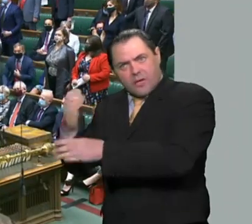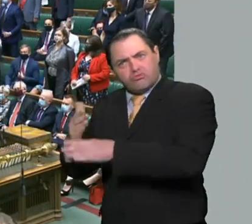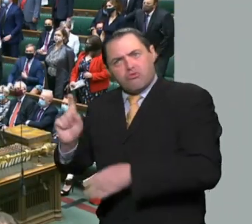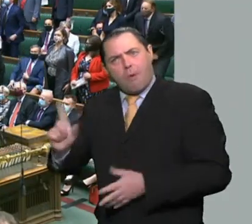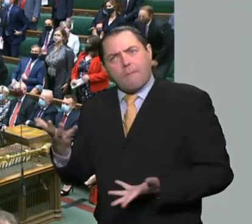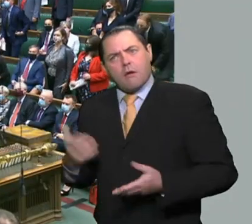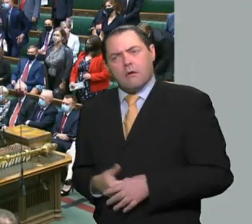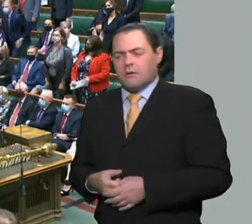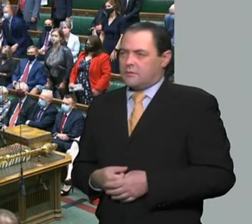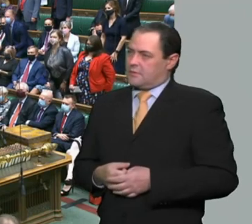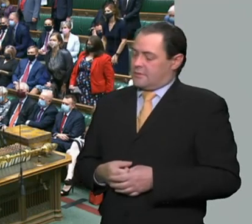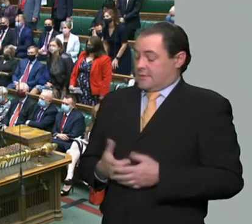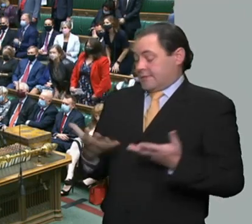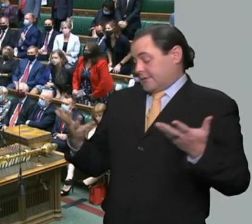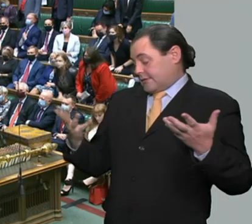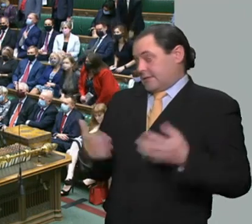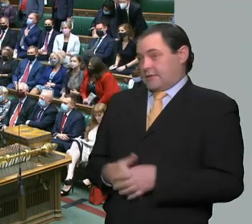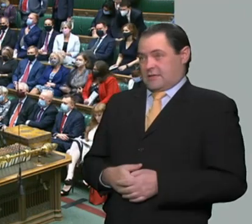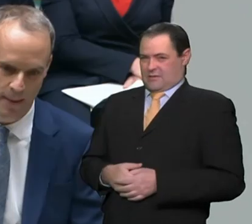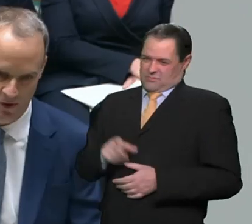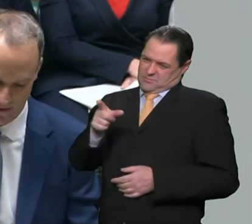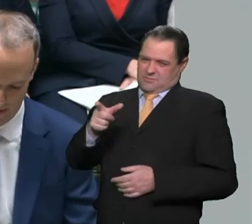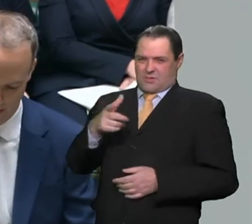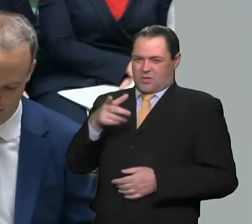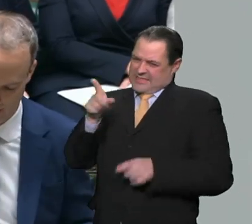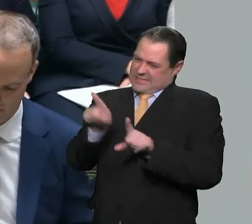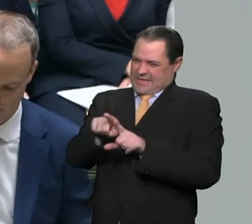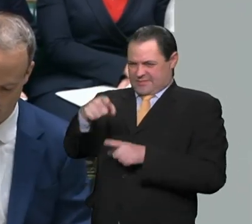Well, can I say to the right honourable lady, there's no shortage of hot air on that side of the benches.